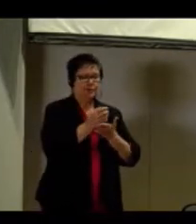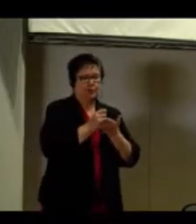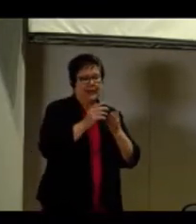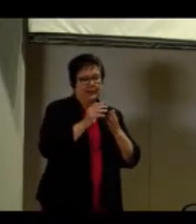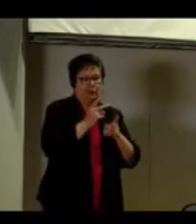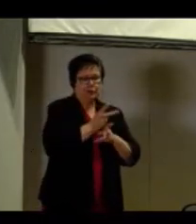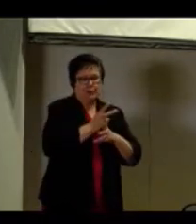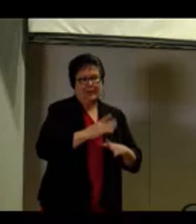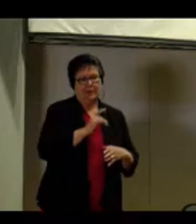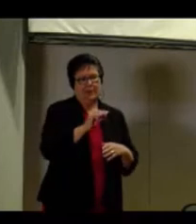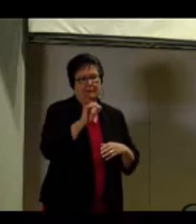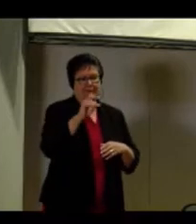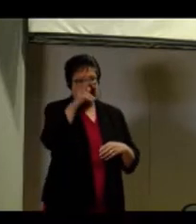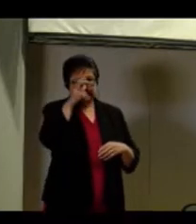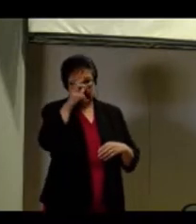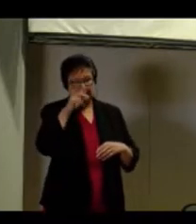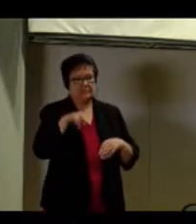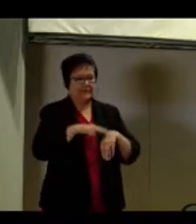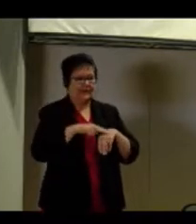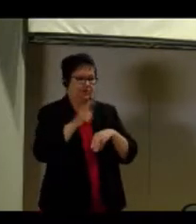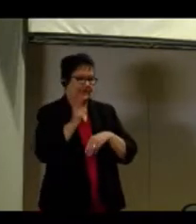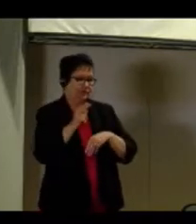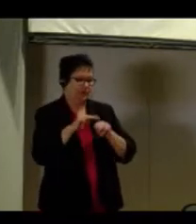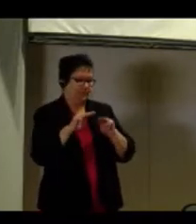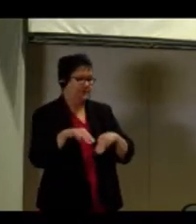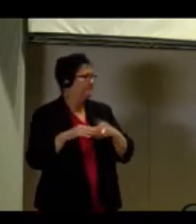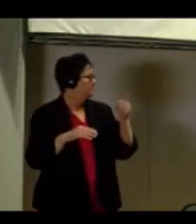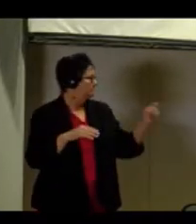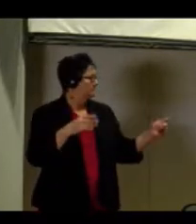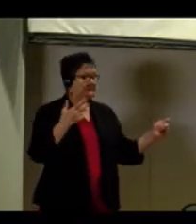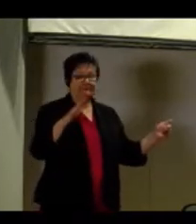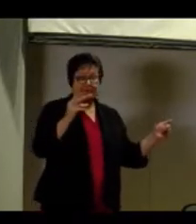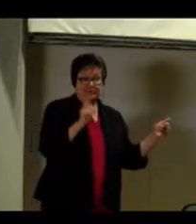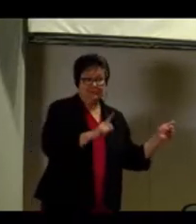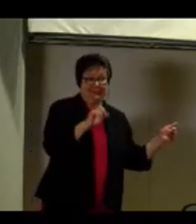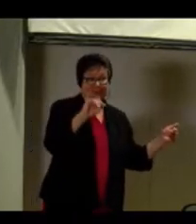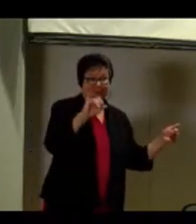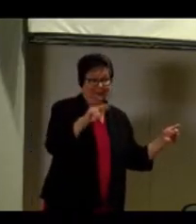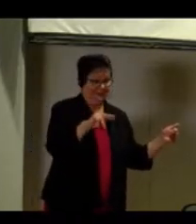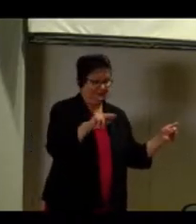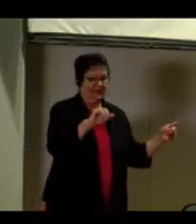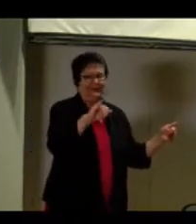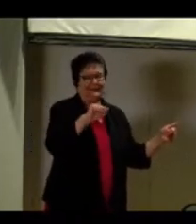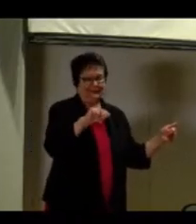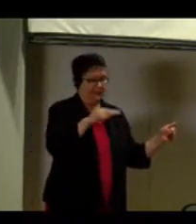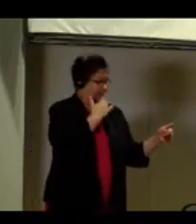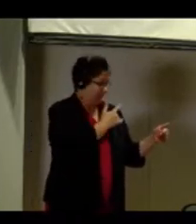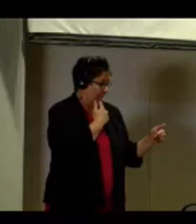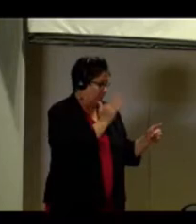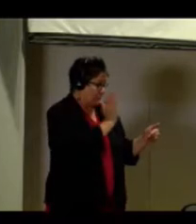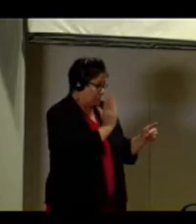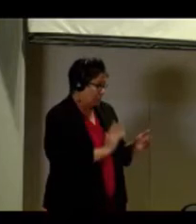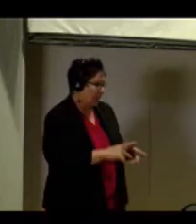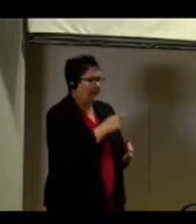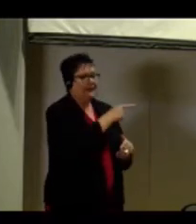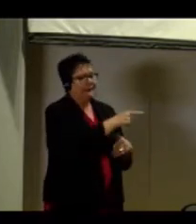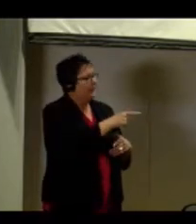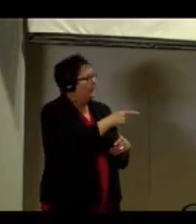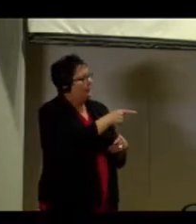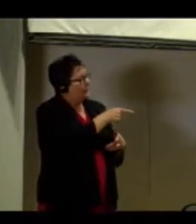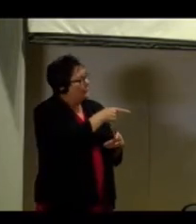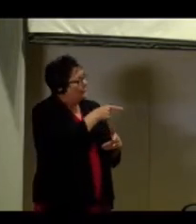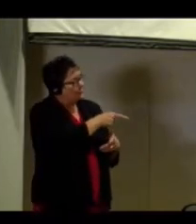at the Natural History Museum. And you've already met Ian. Thank you for that talk. Ian, you raised so